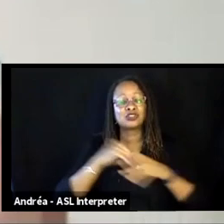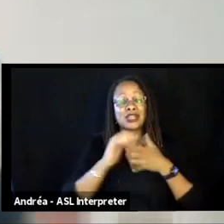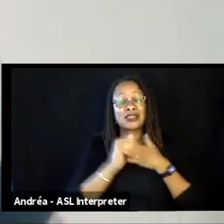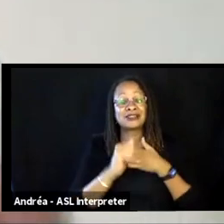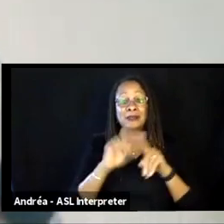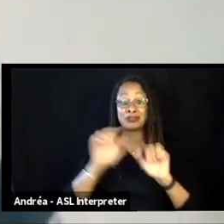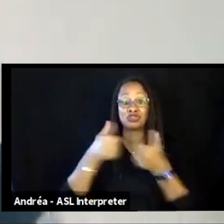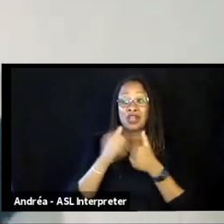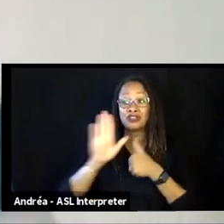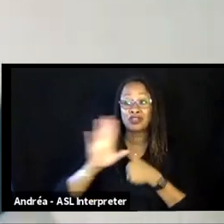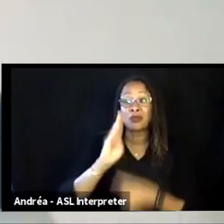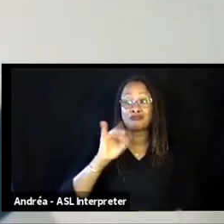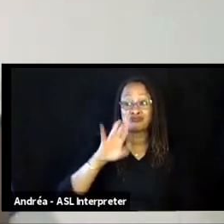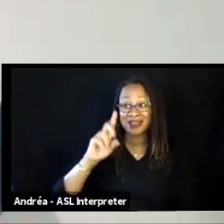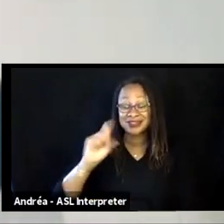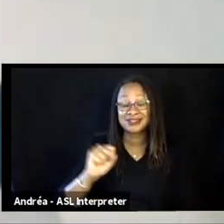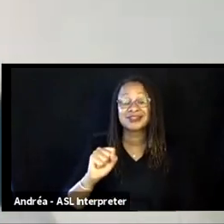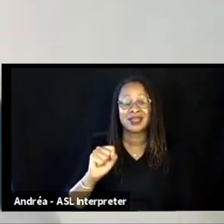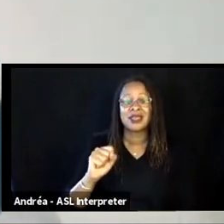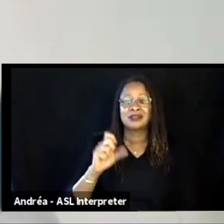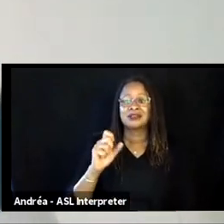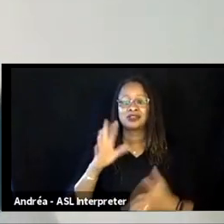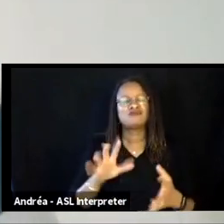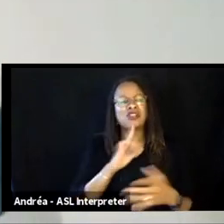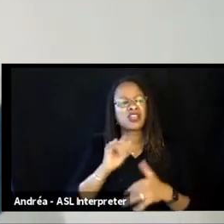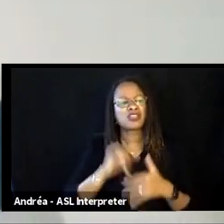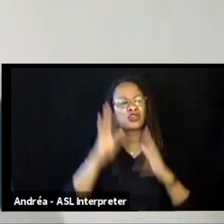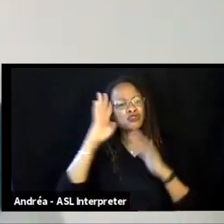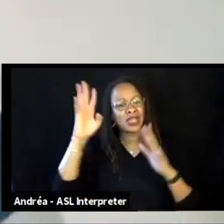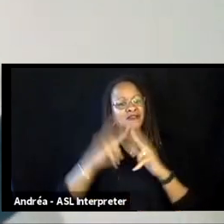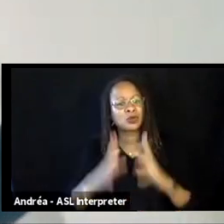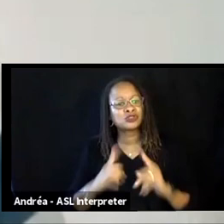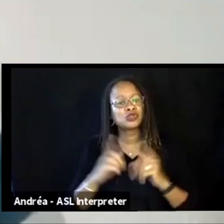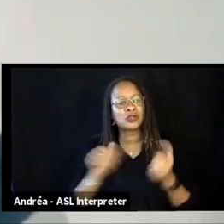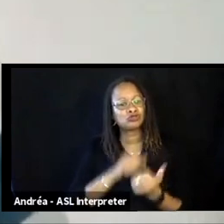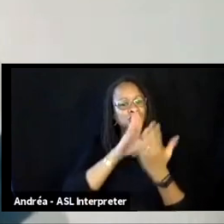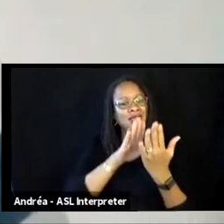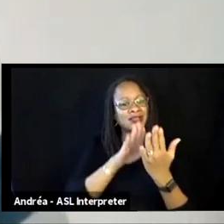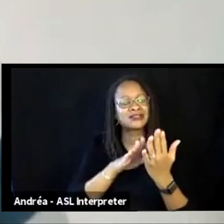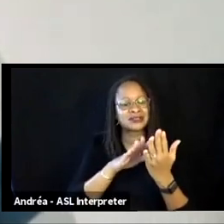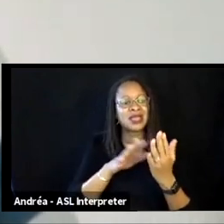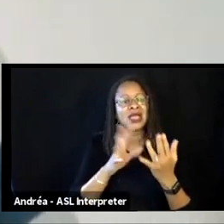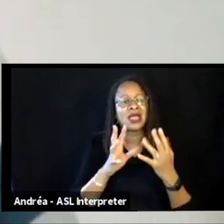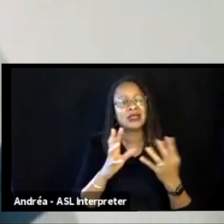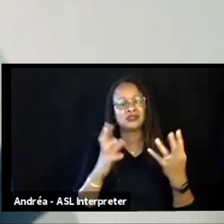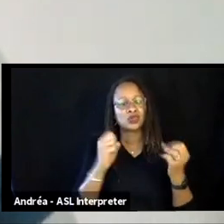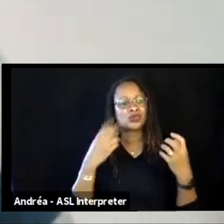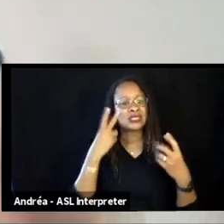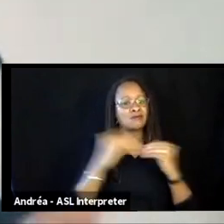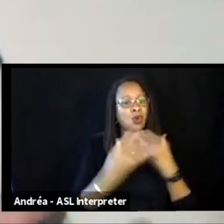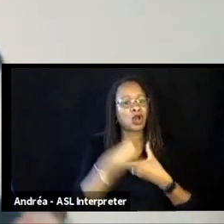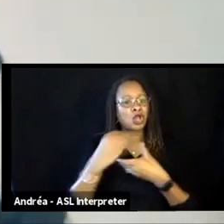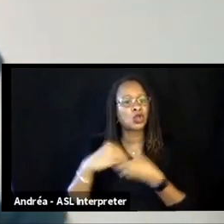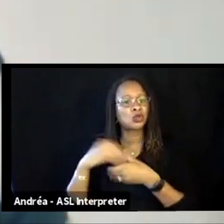challenging their brands, their creative partners to address diversity and inclusion there. And then